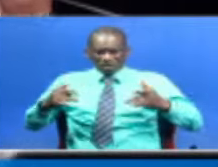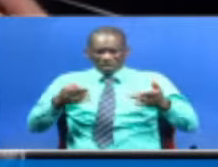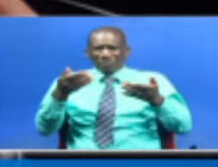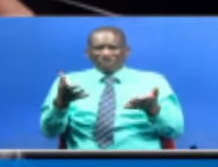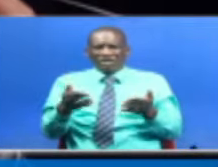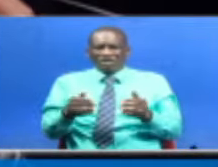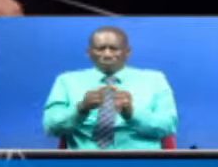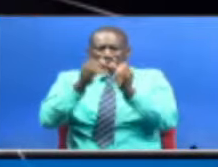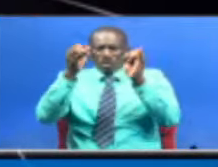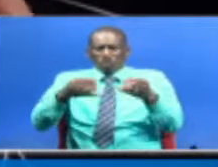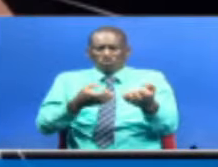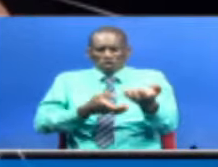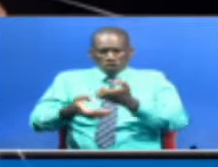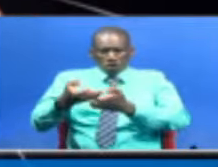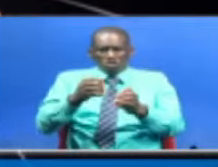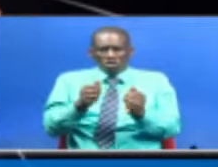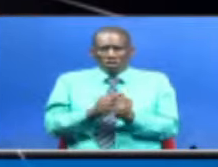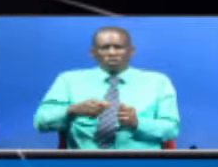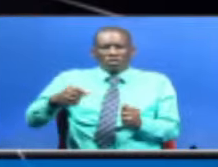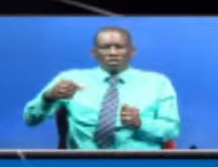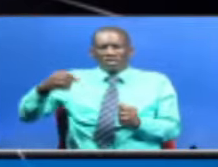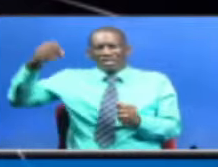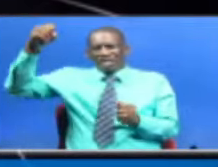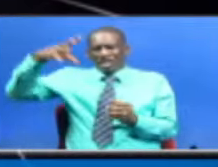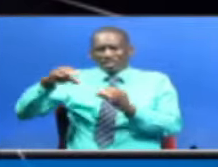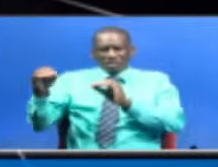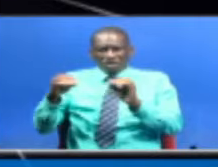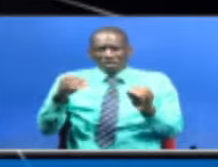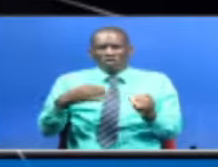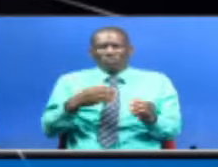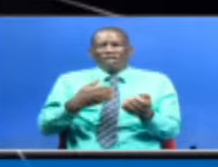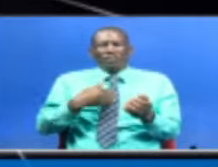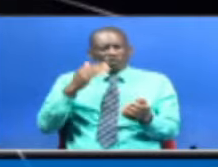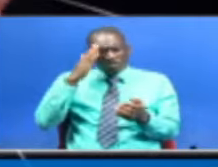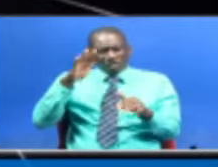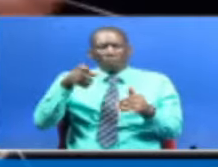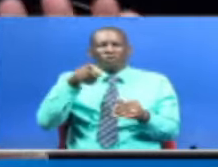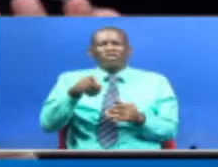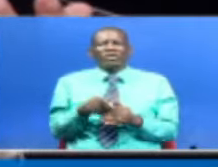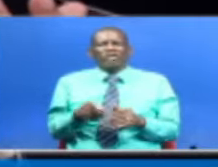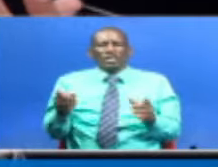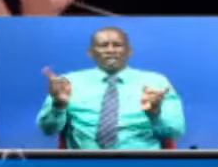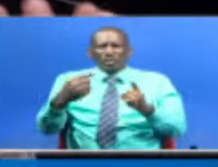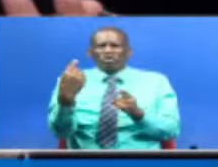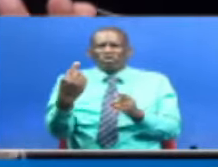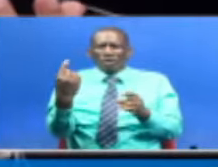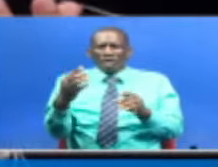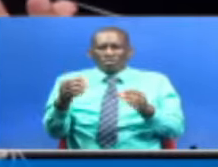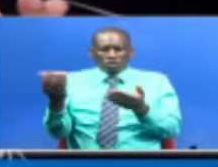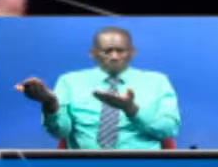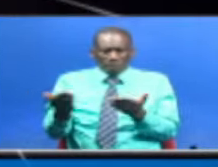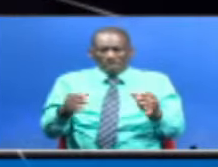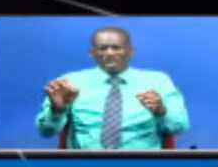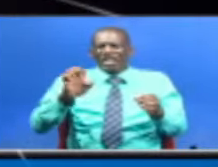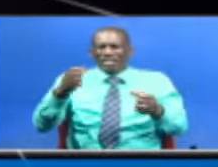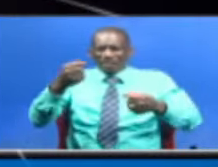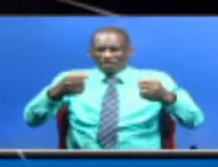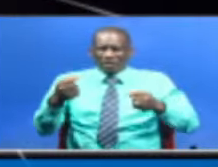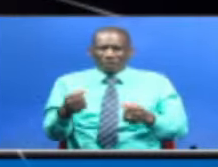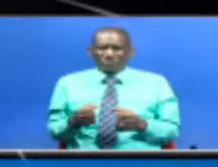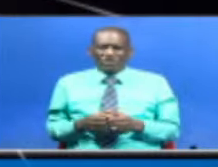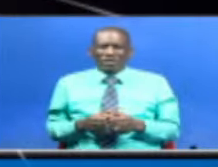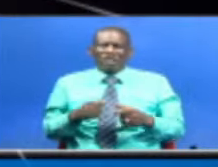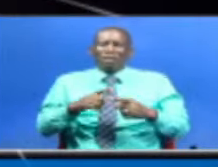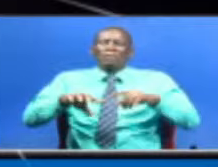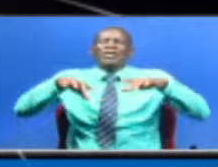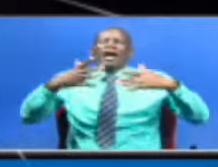new economy, with the energy transition, we really have to think about. It's not just about bringing the e-vehicles. It's about how do